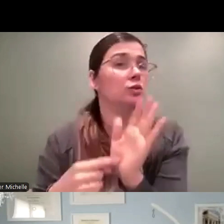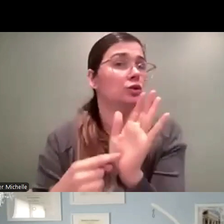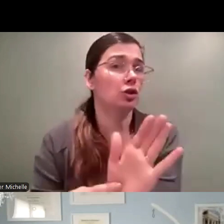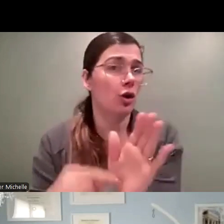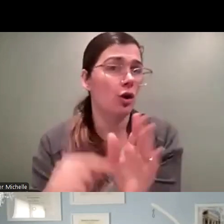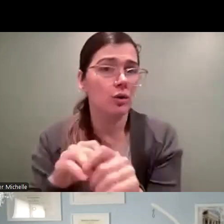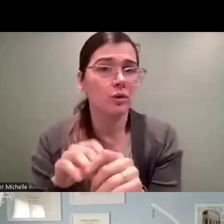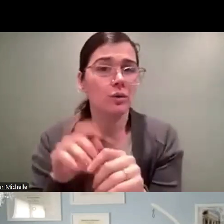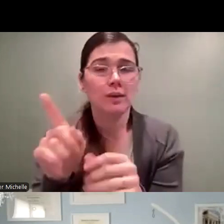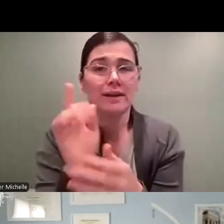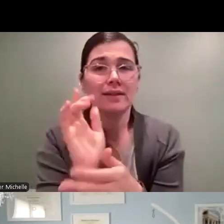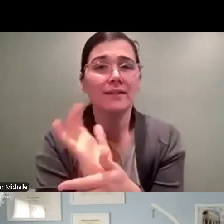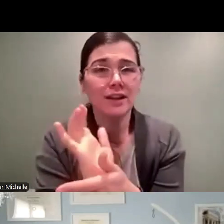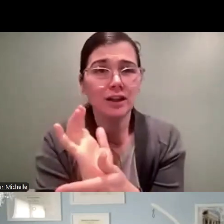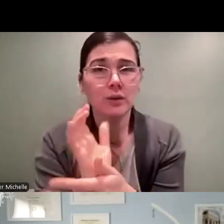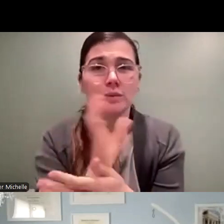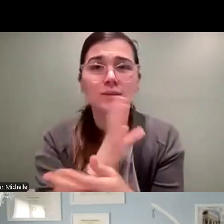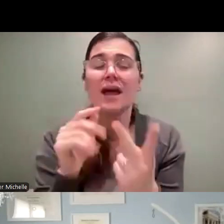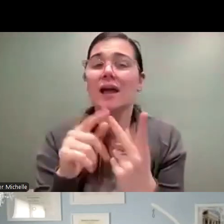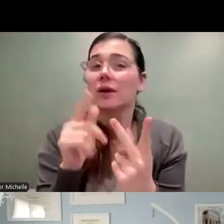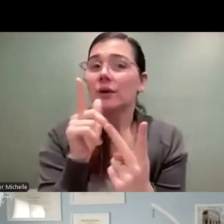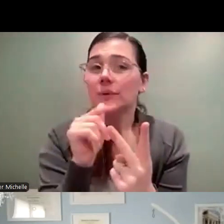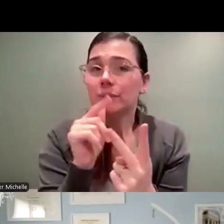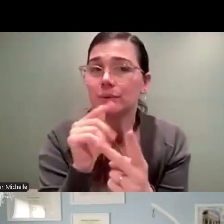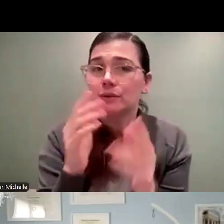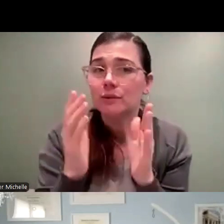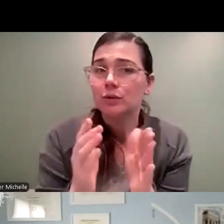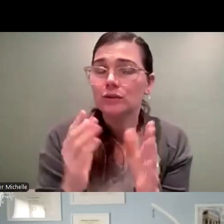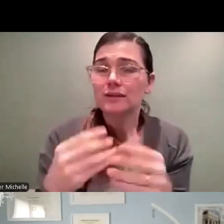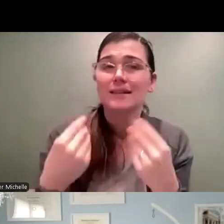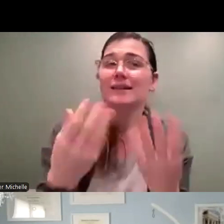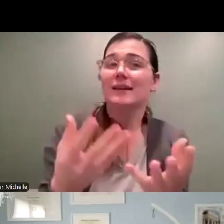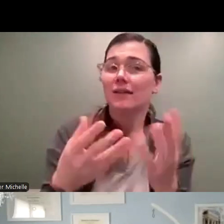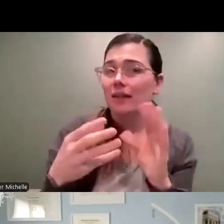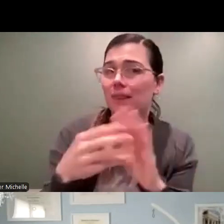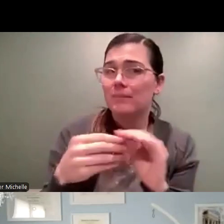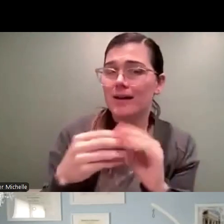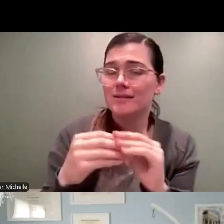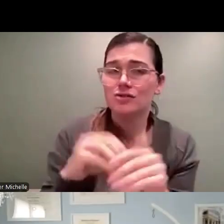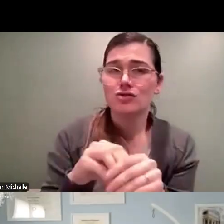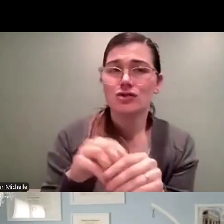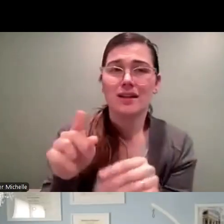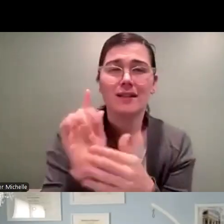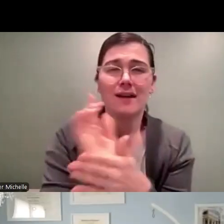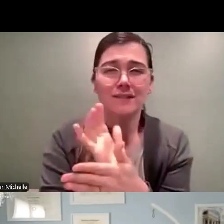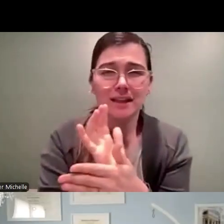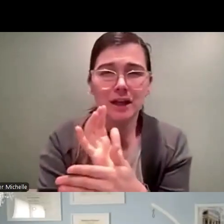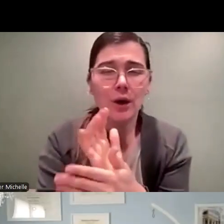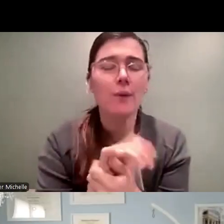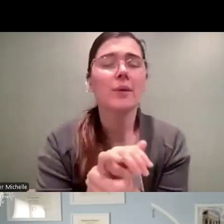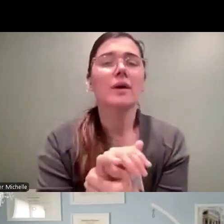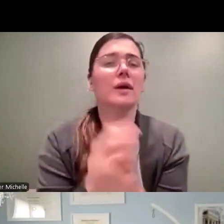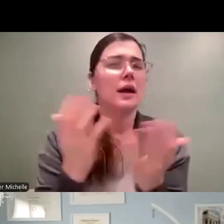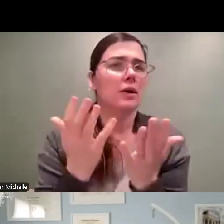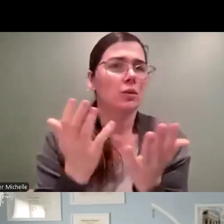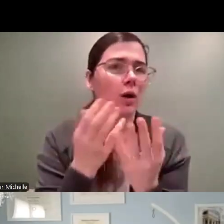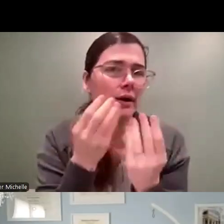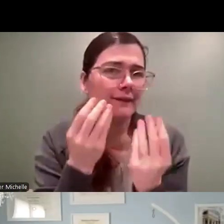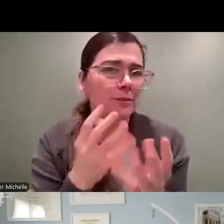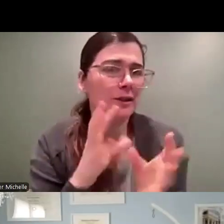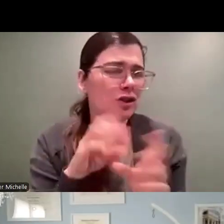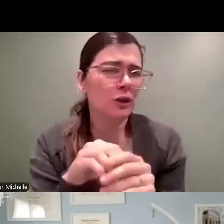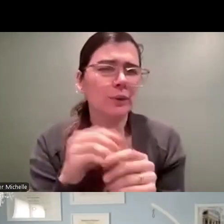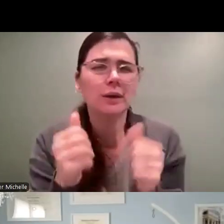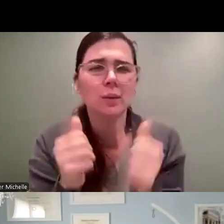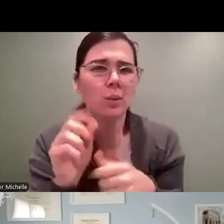to and who is the person who's giving the message in the videos that and what information, including what data, is